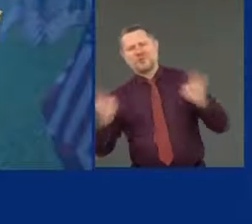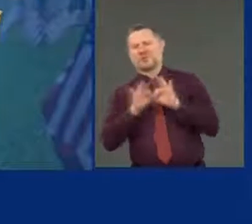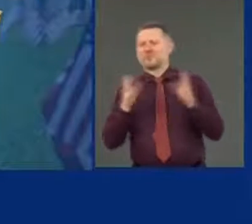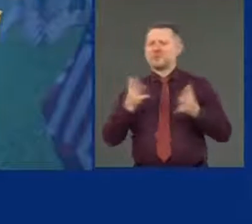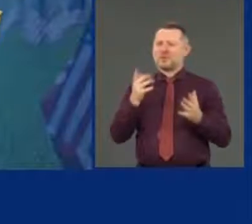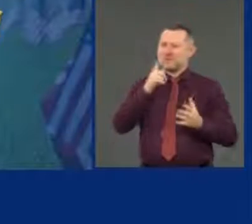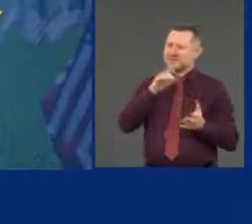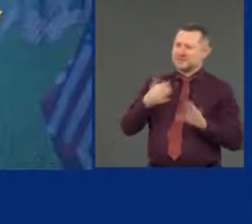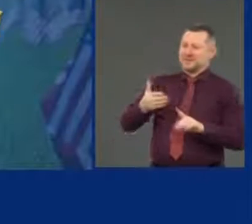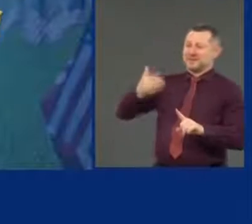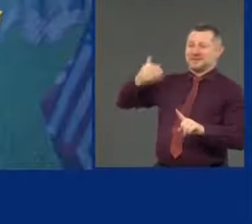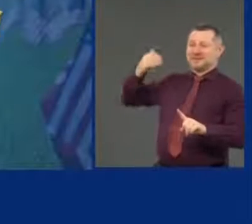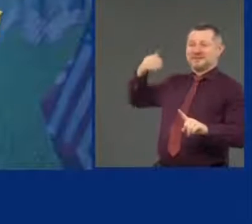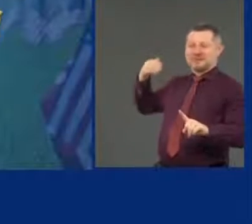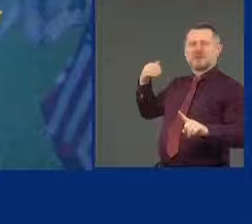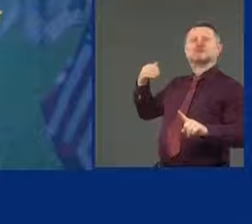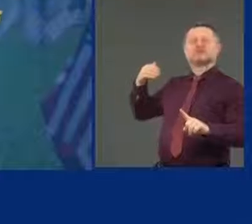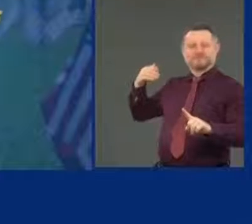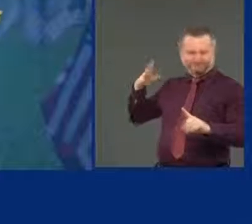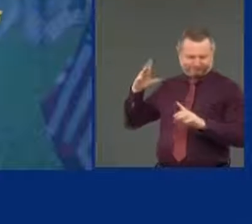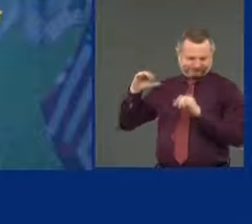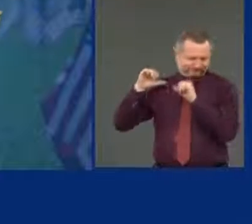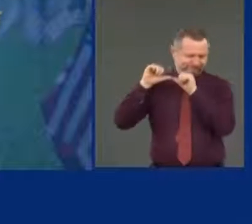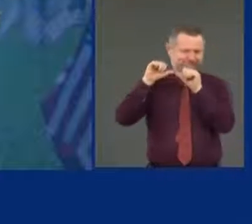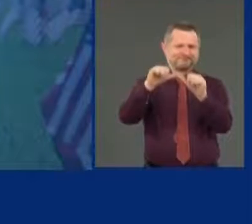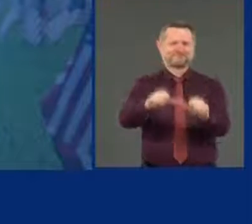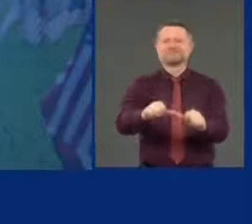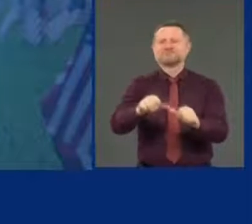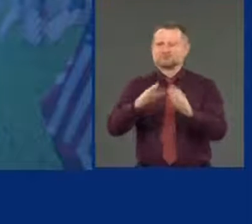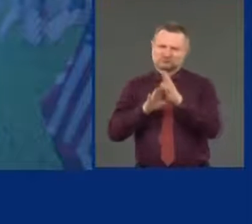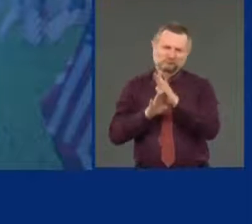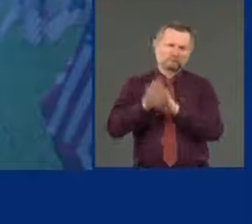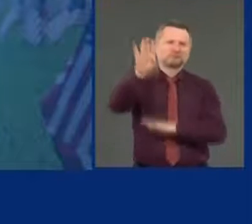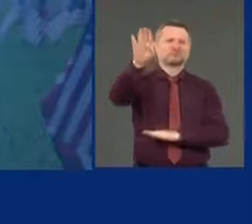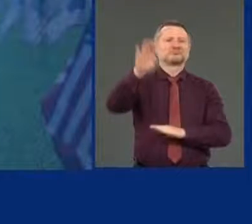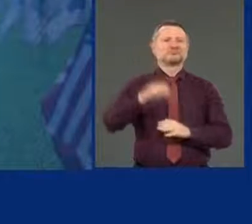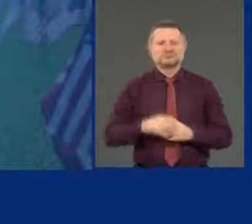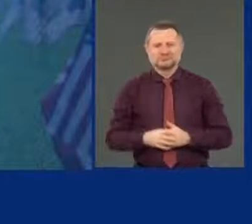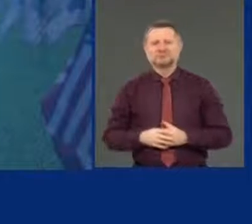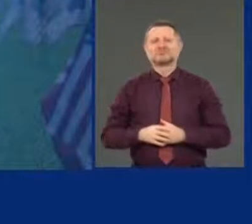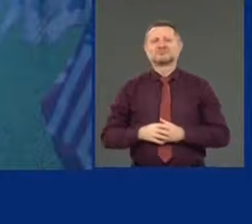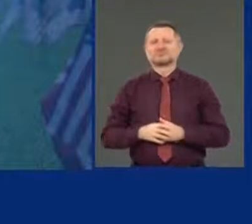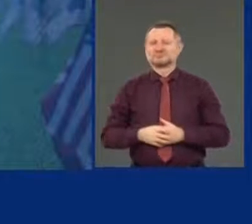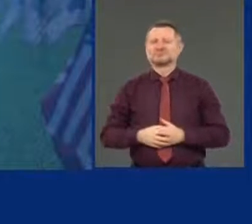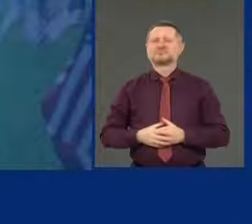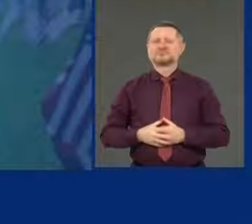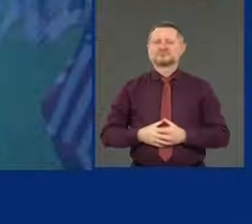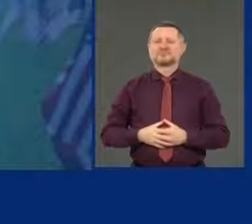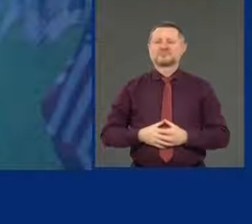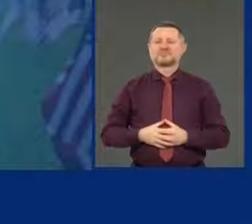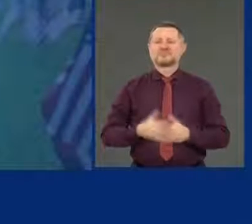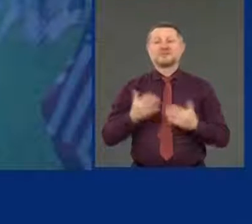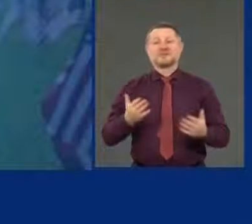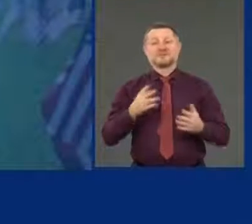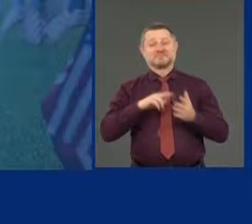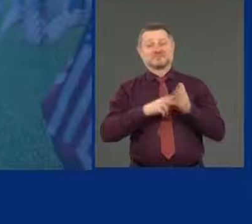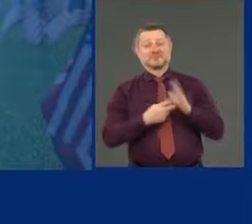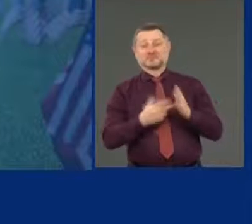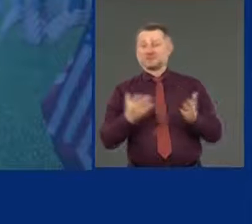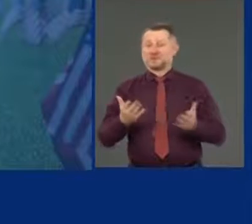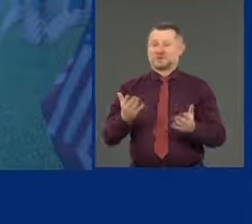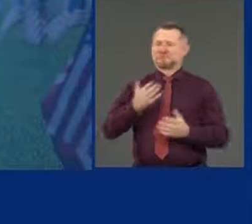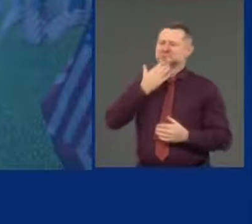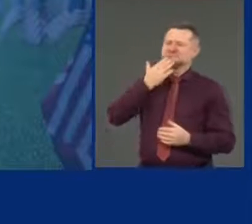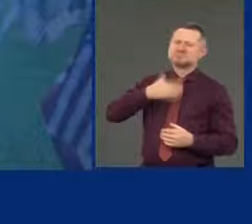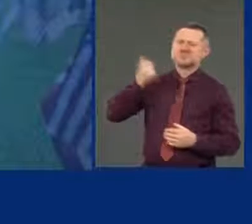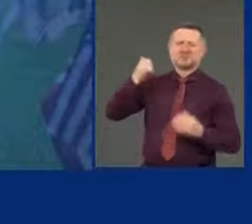for, and raising them to a new level, by rising even higher